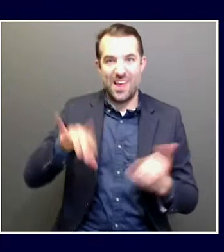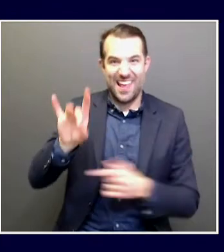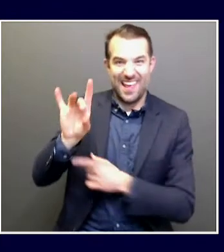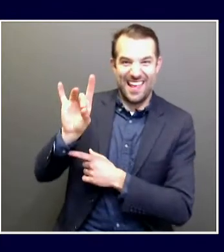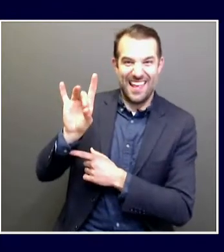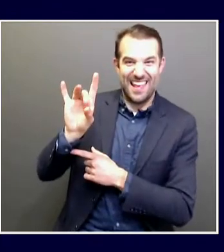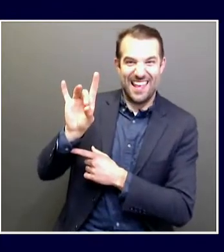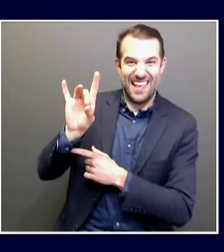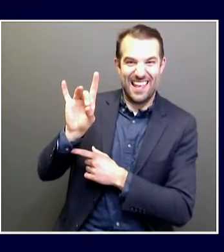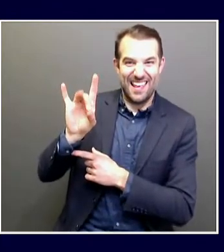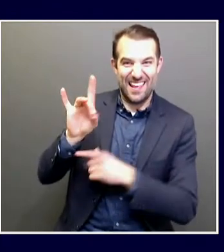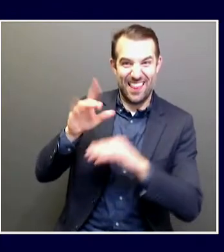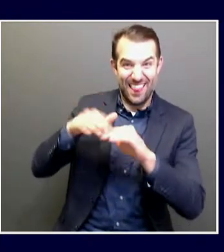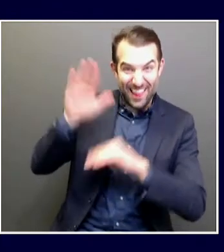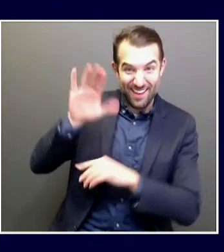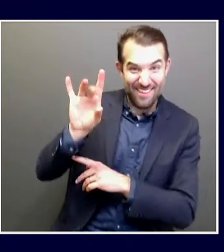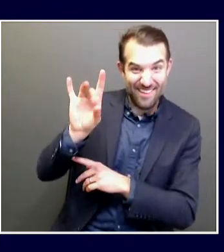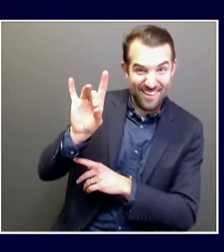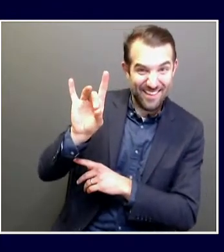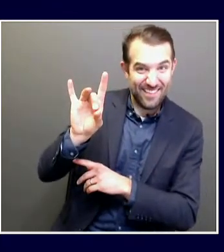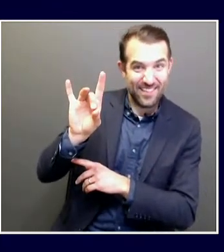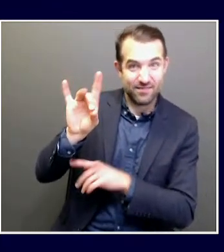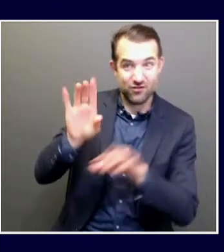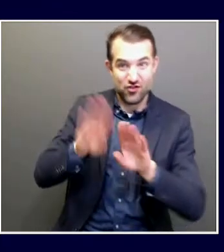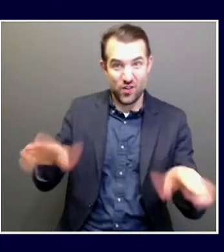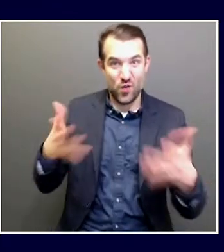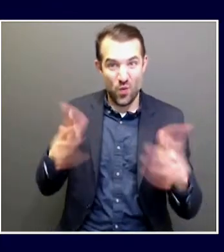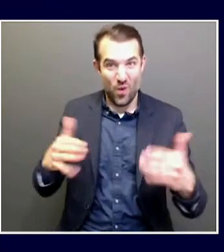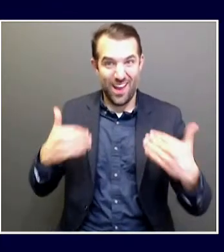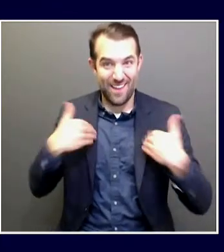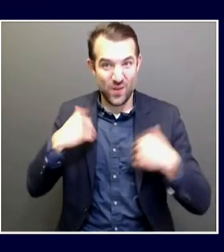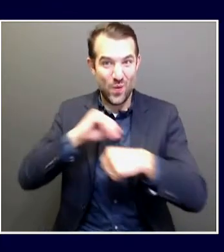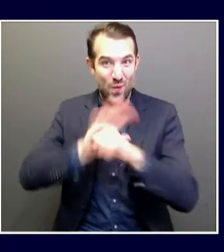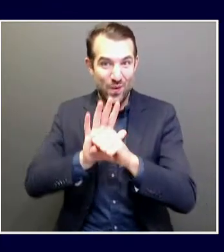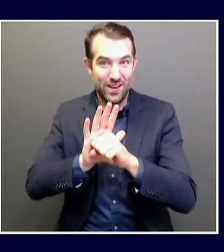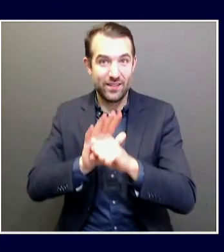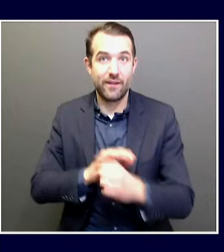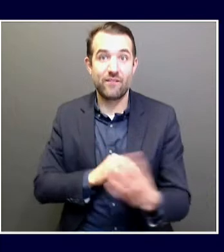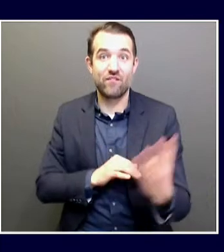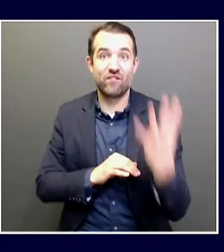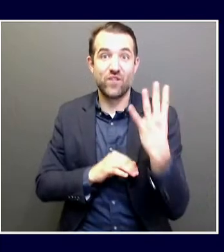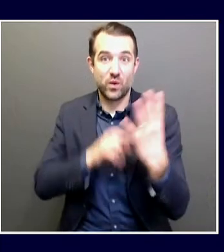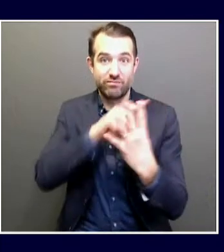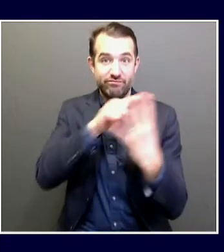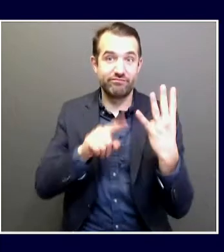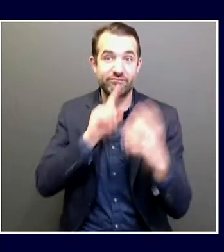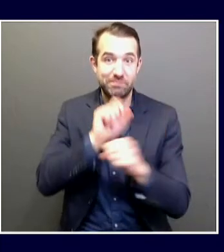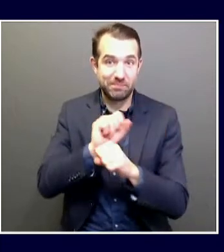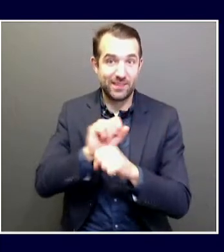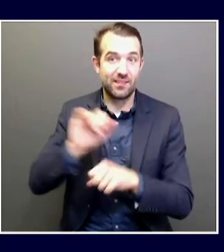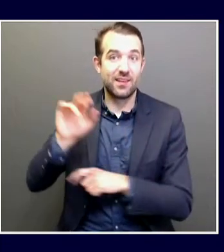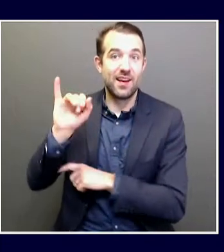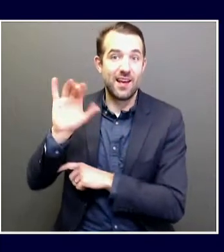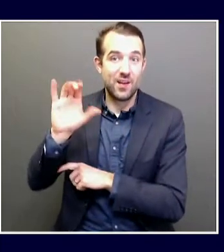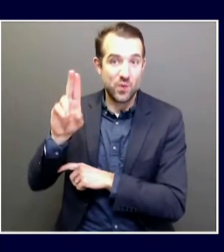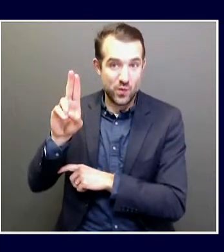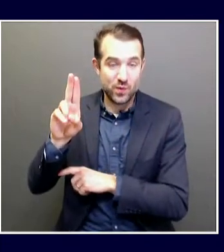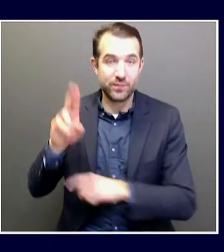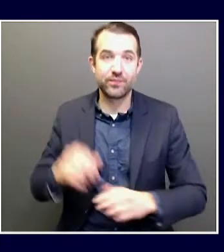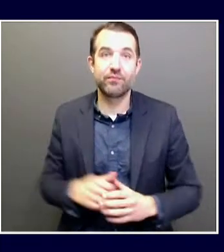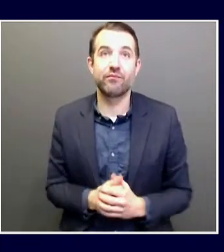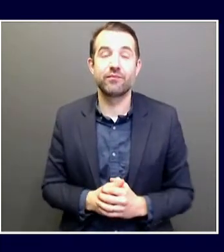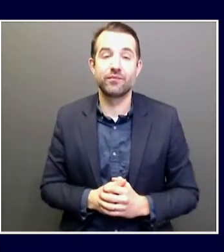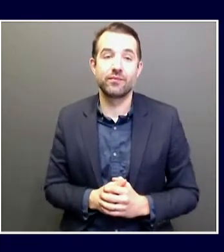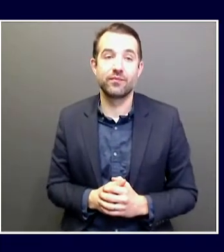with COVID-19. 4 of those 8 are in the ICU right now. It also continues to be